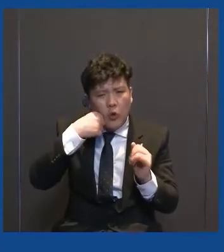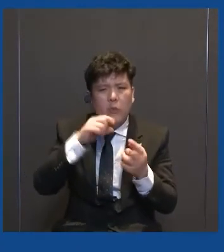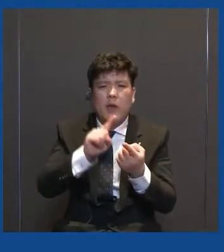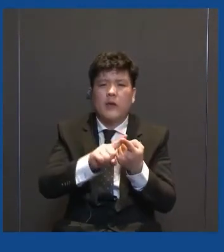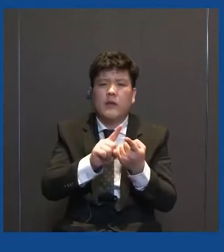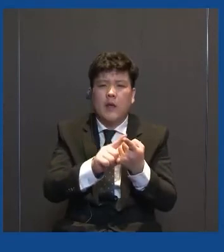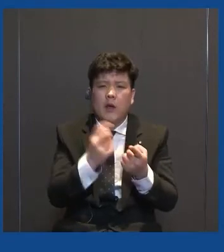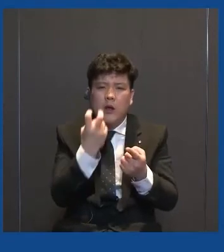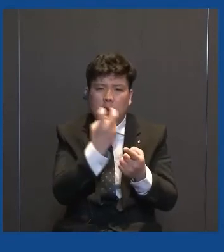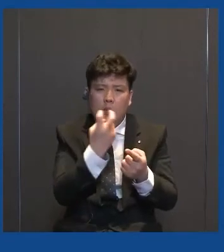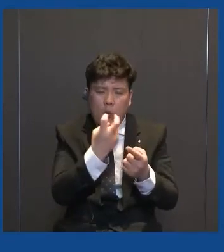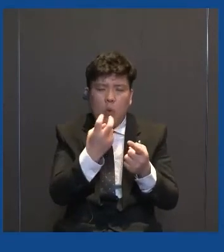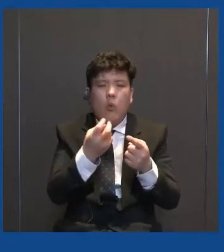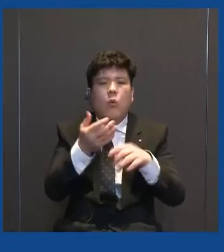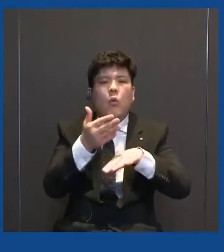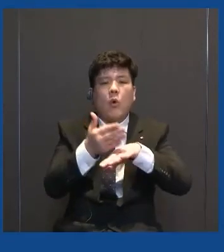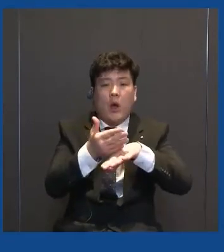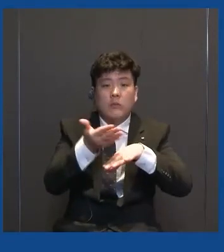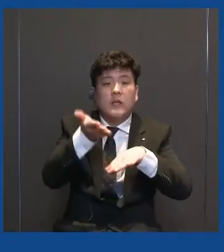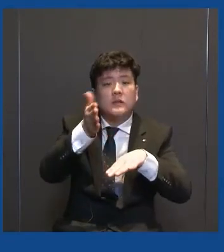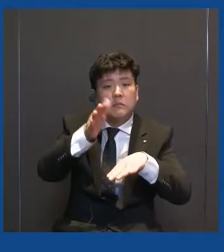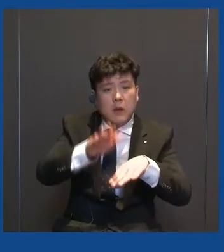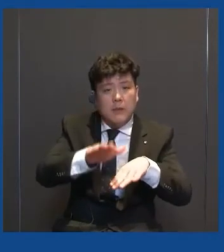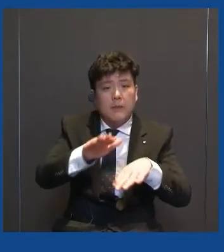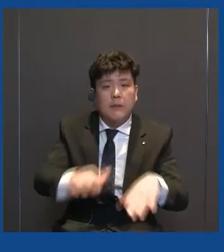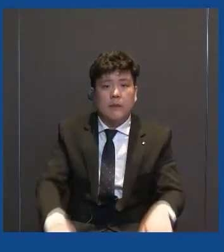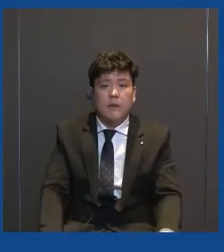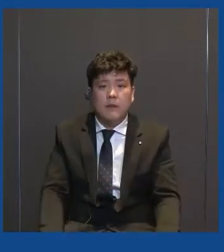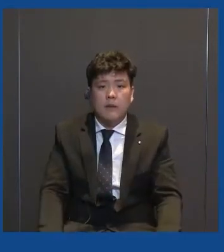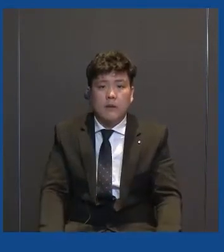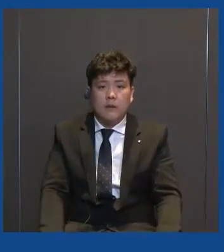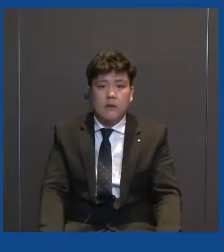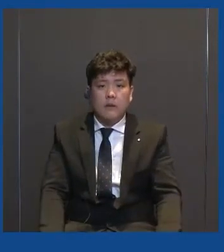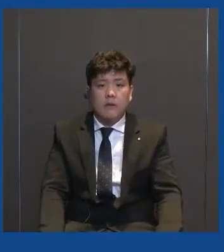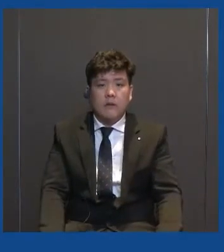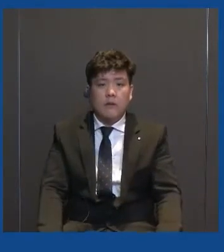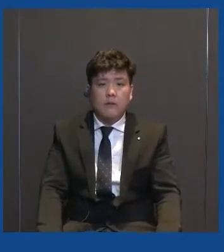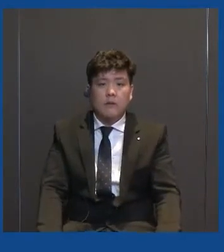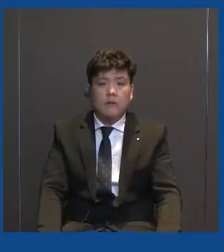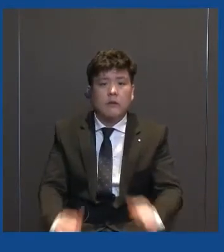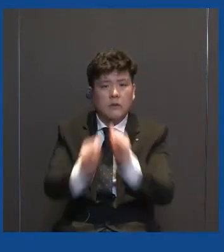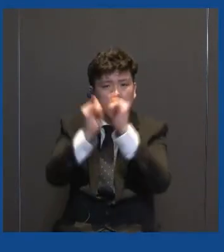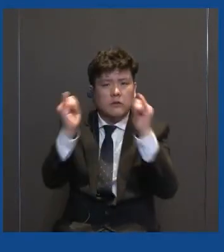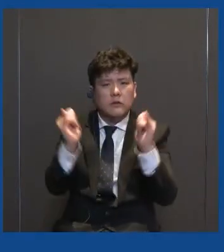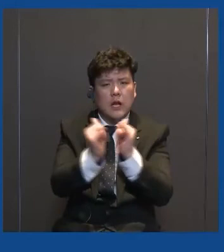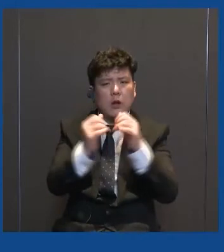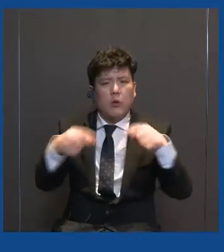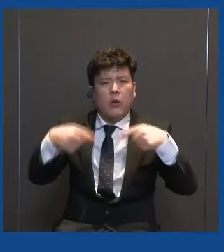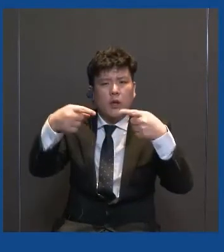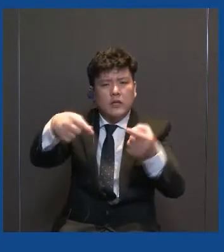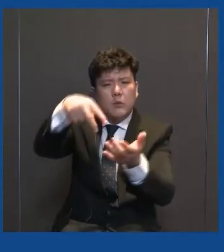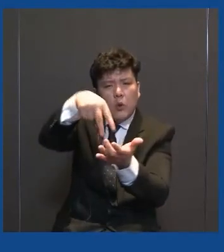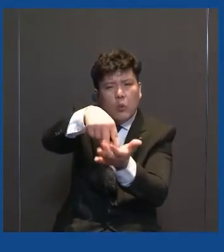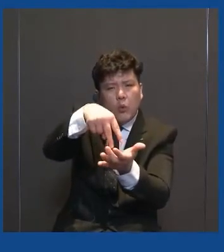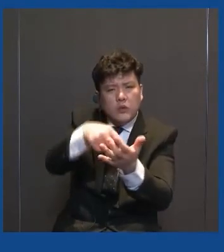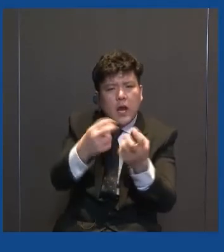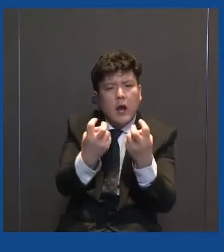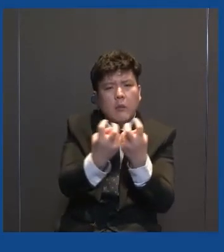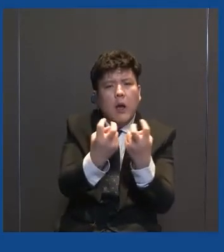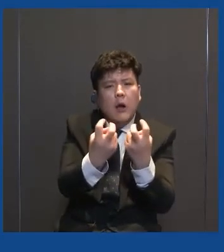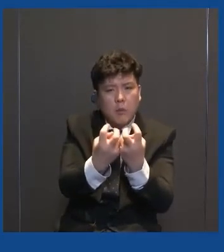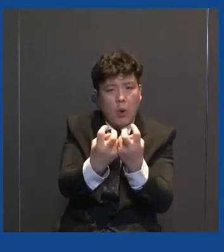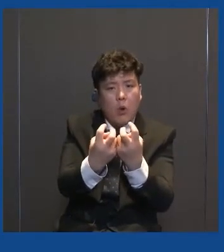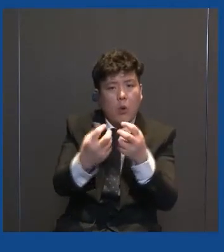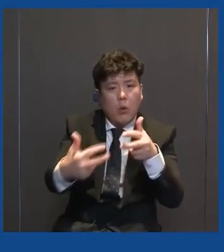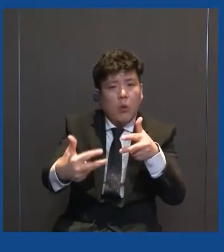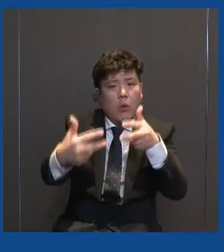Yes, I think all of you are very much appreciative of the programs that are provided to you, but you also want to make